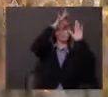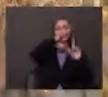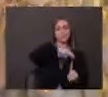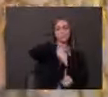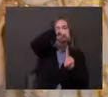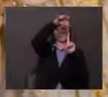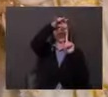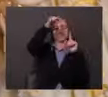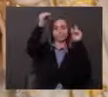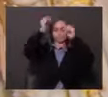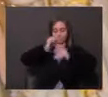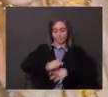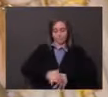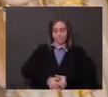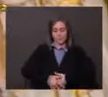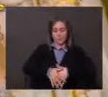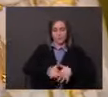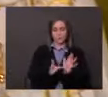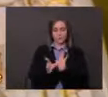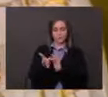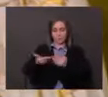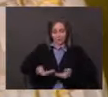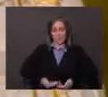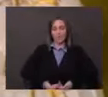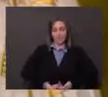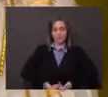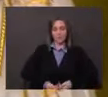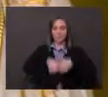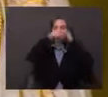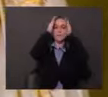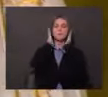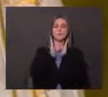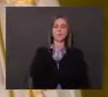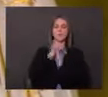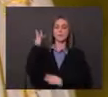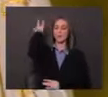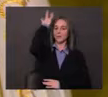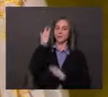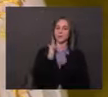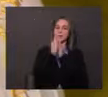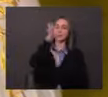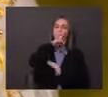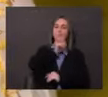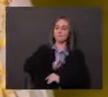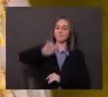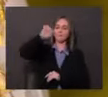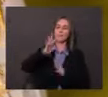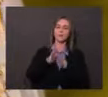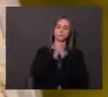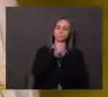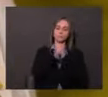and blessed is the fruit of thy womb, Jesus. Santa Maria, Mãe de Deus, rogai por nós,